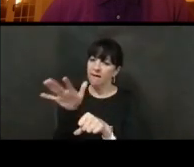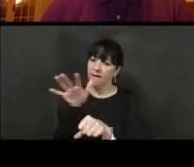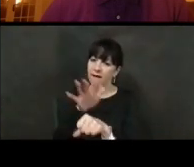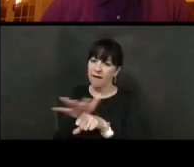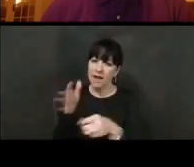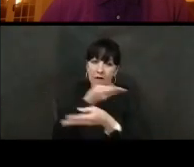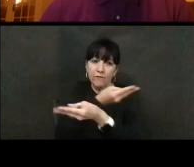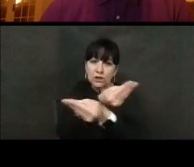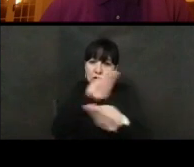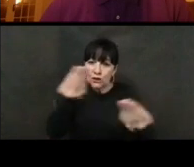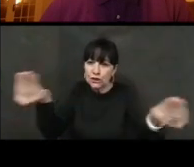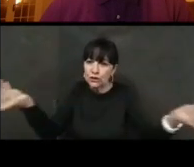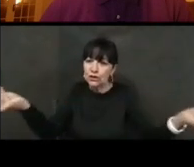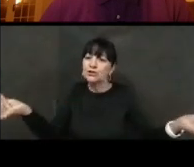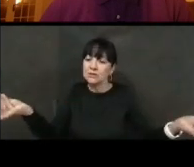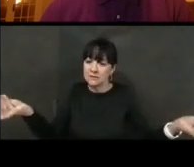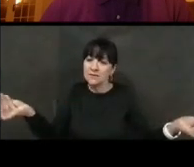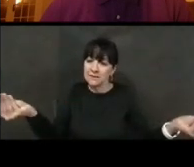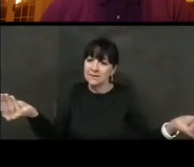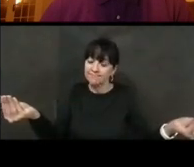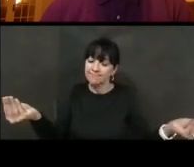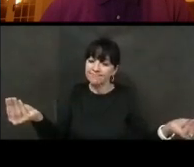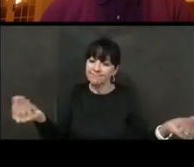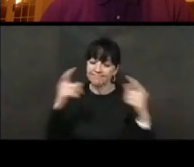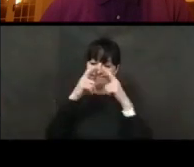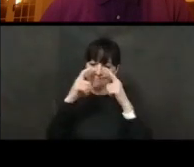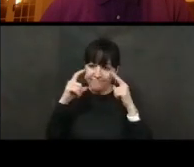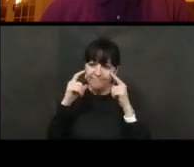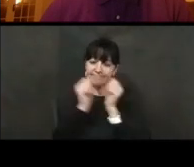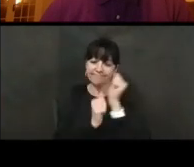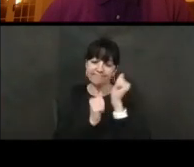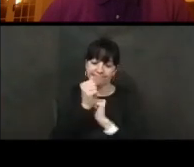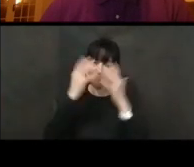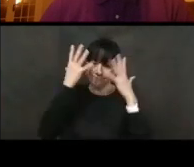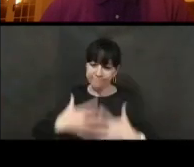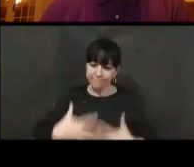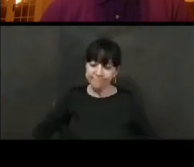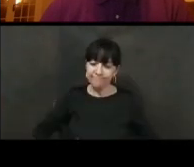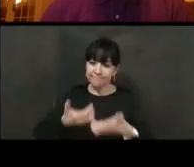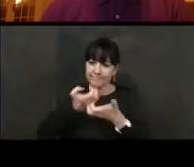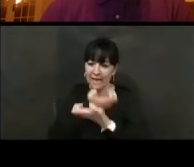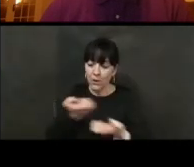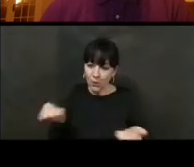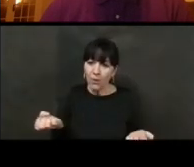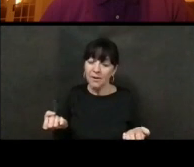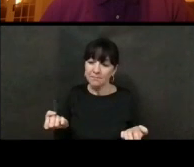lines are low for PPE. And so,